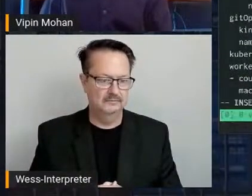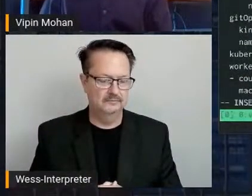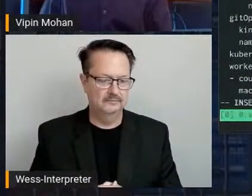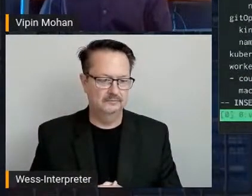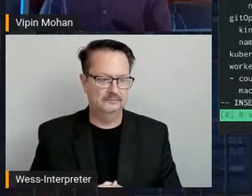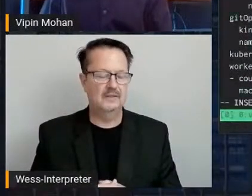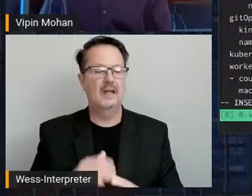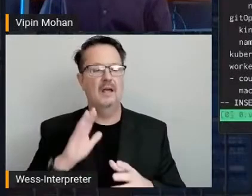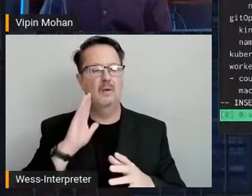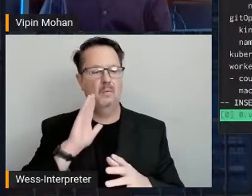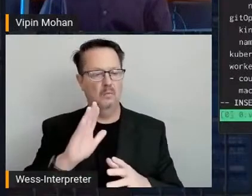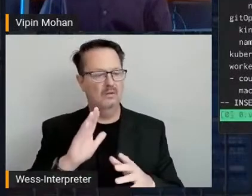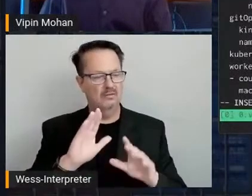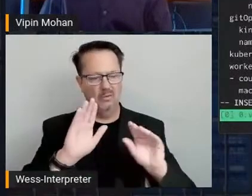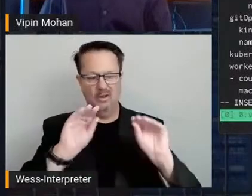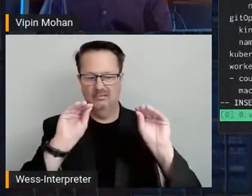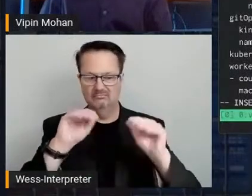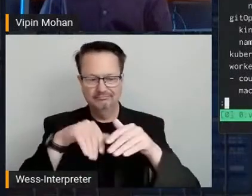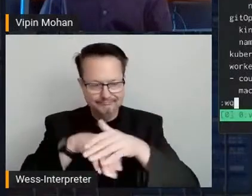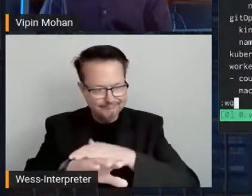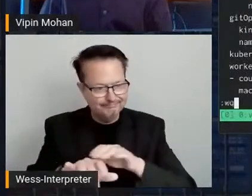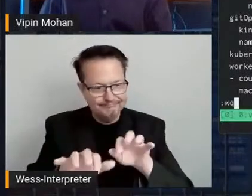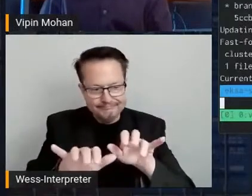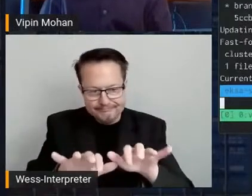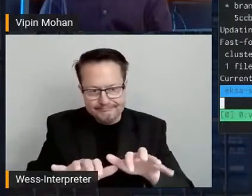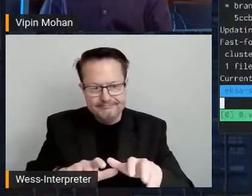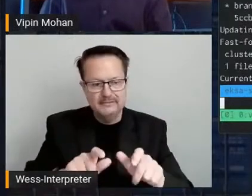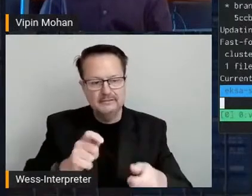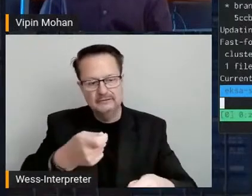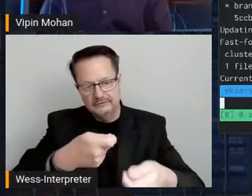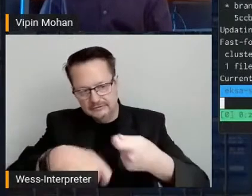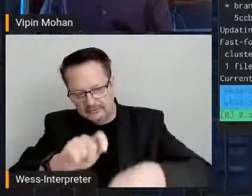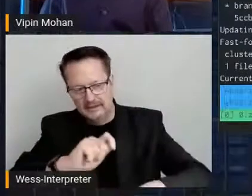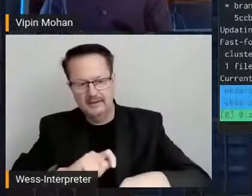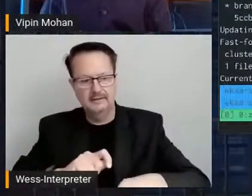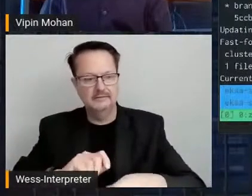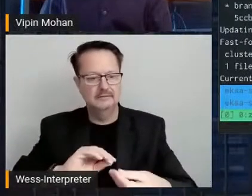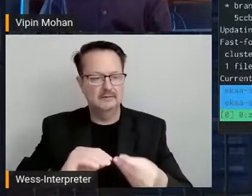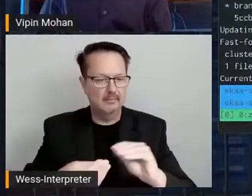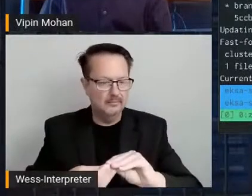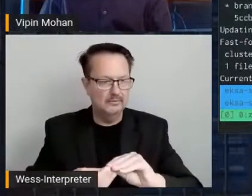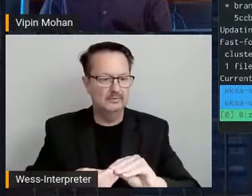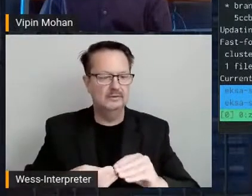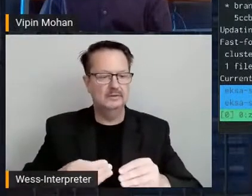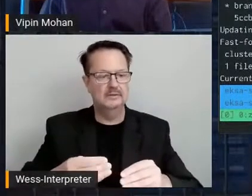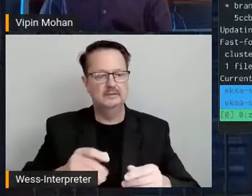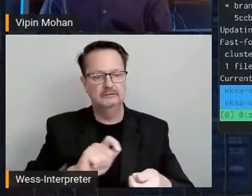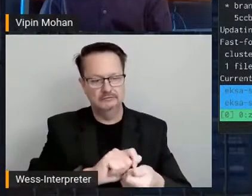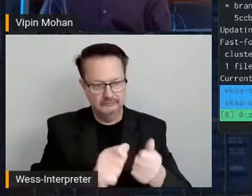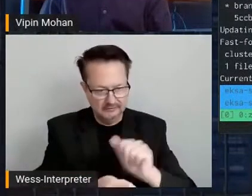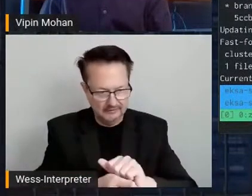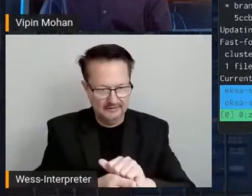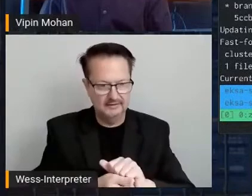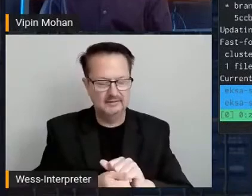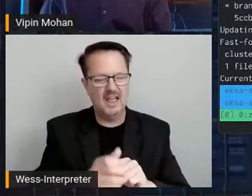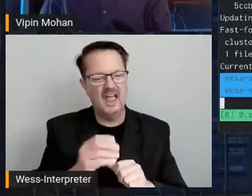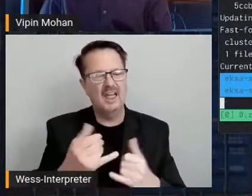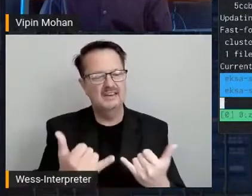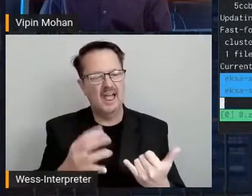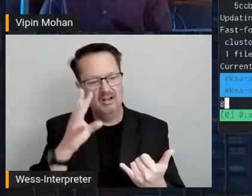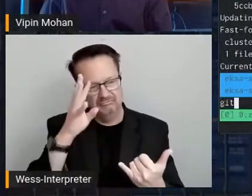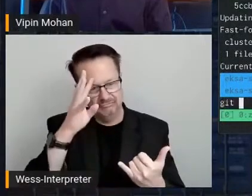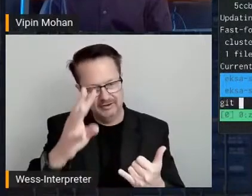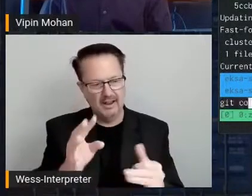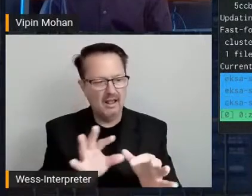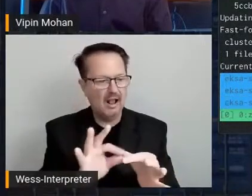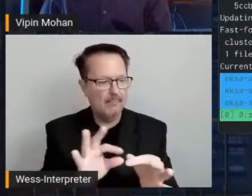And we are just going and I'm going to scale up the worker nodes over here. And let's create a commit